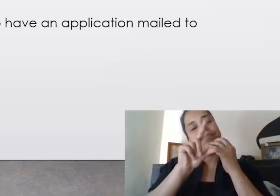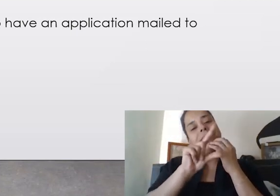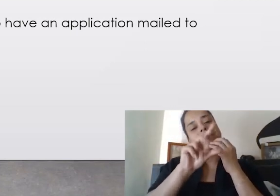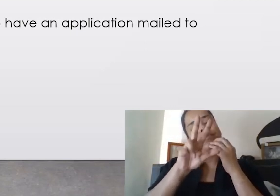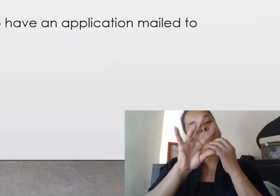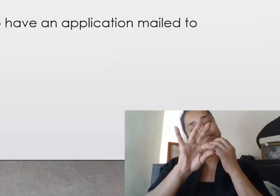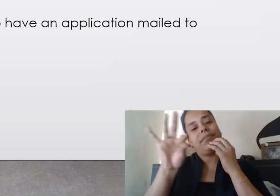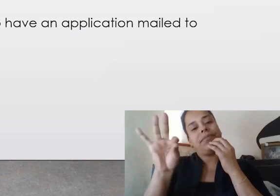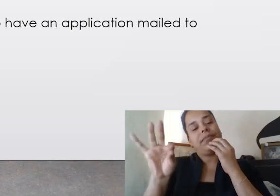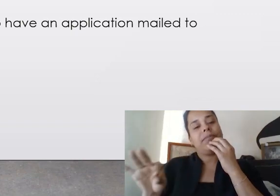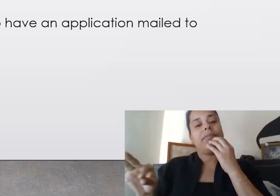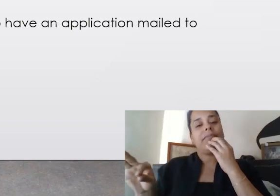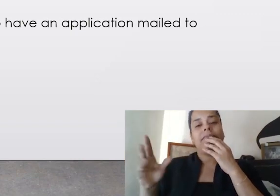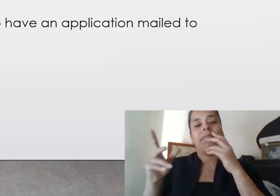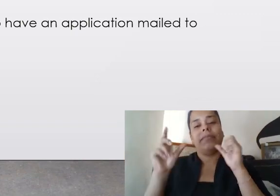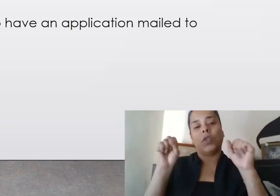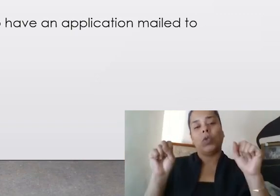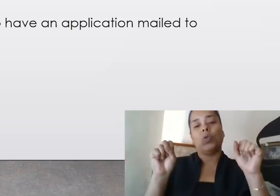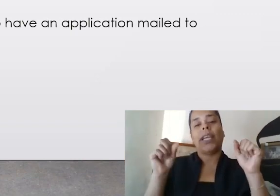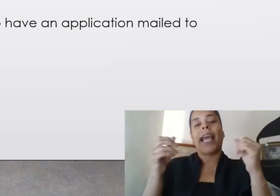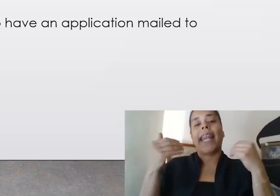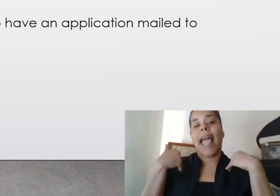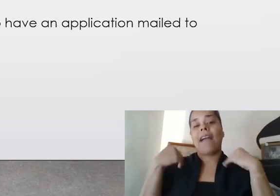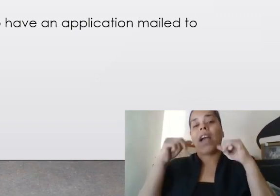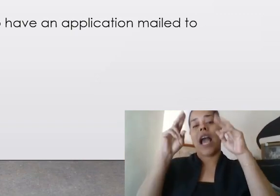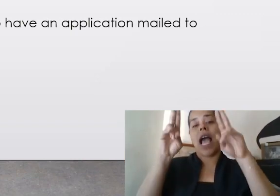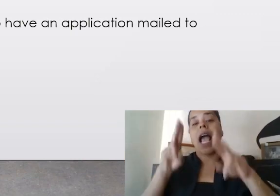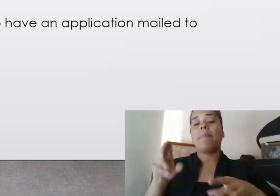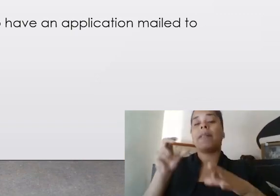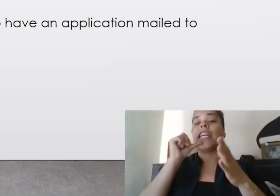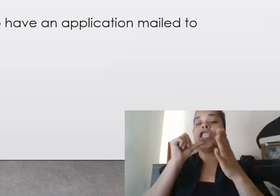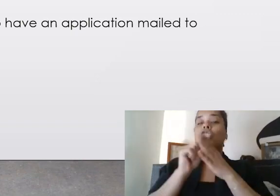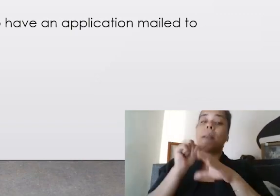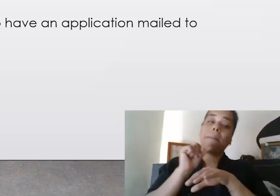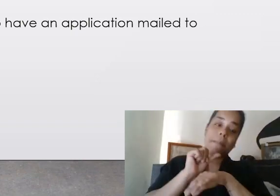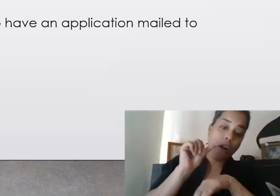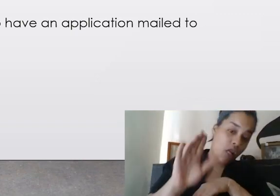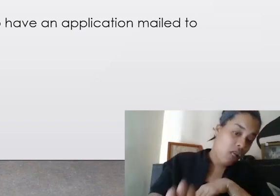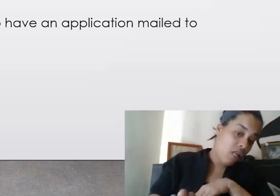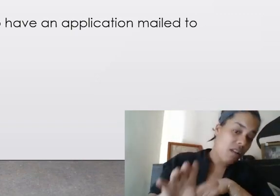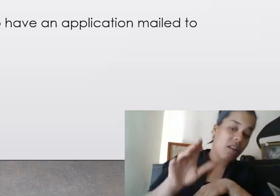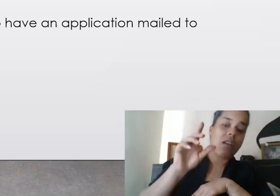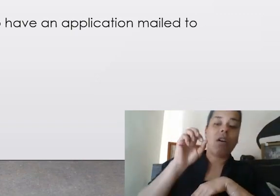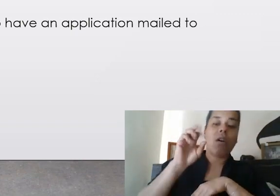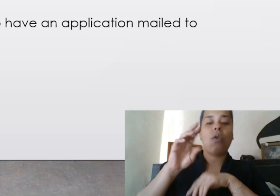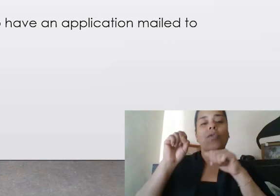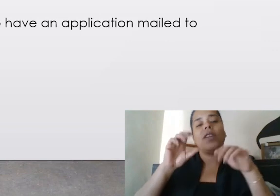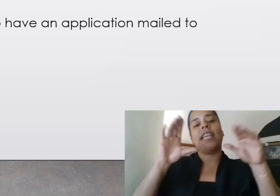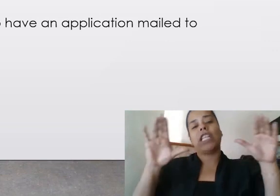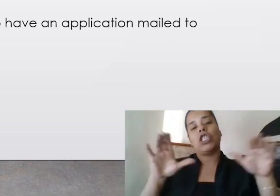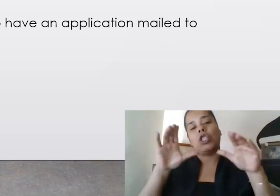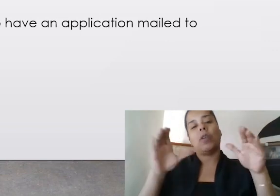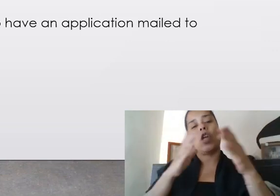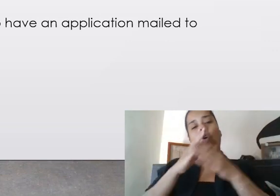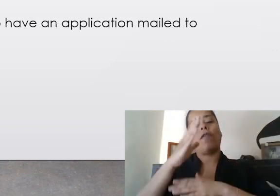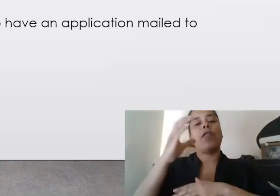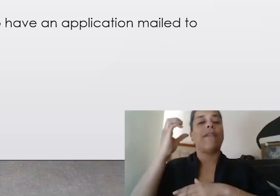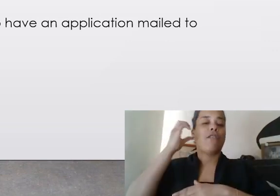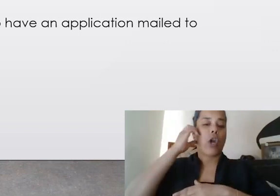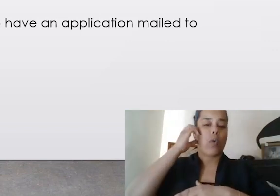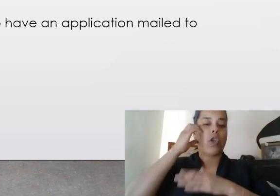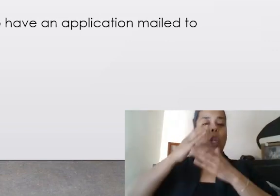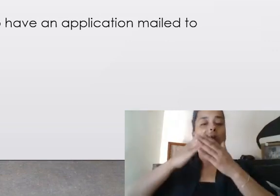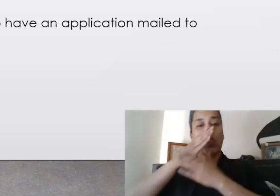718-557-1399. And you can have an application mailed out to you, or you can do the application over the phone through the info